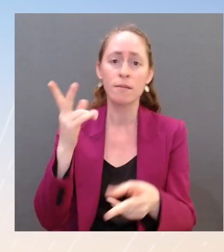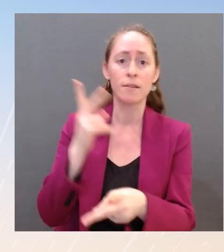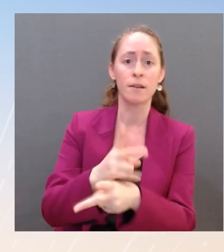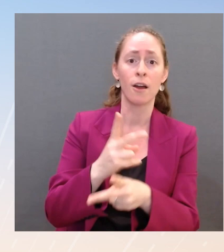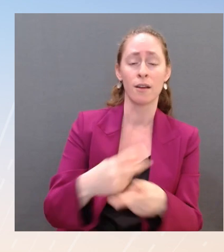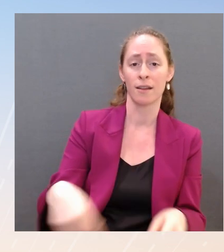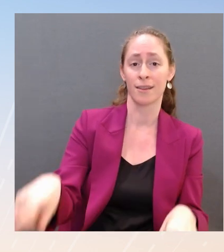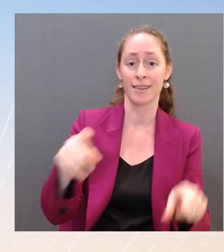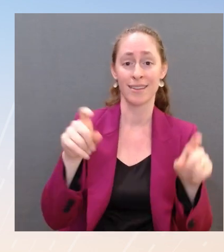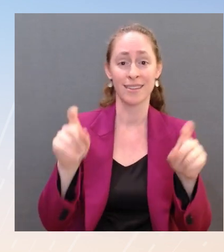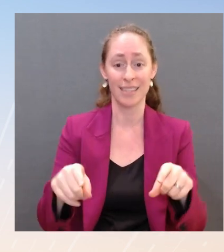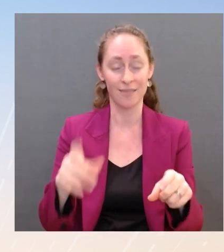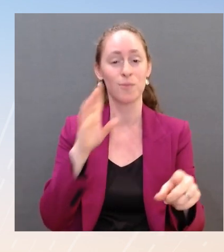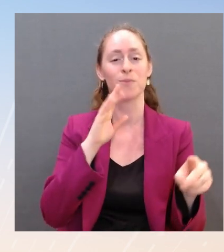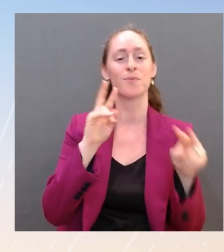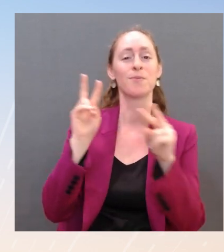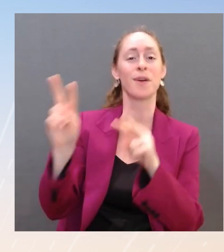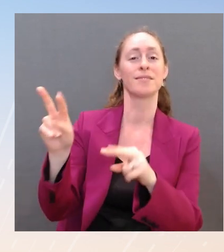outstanding youth leaders.